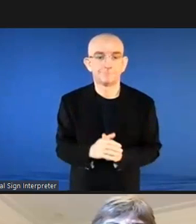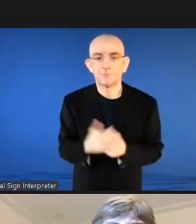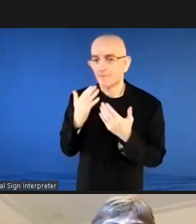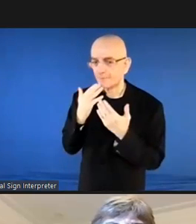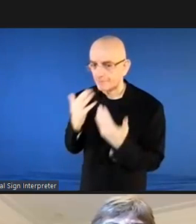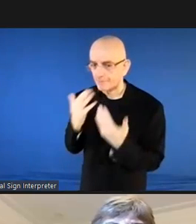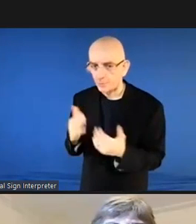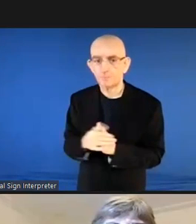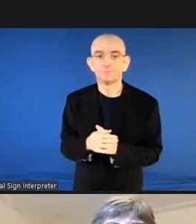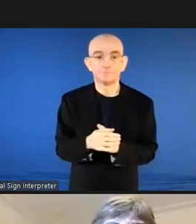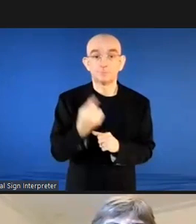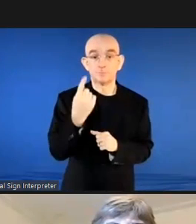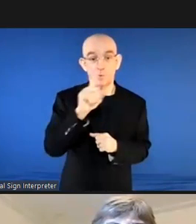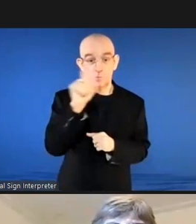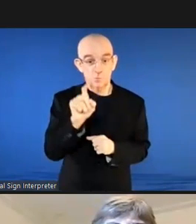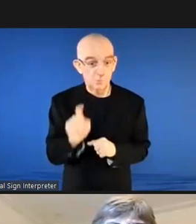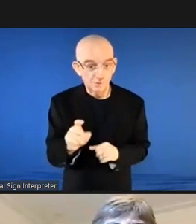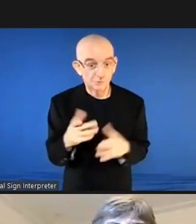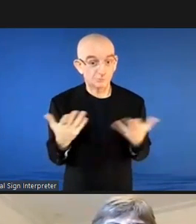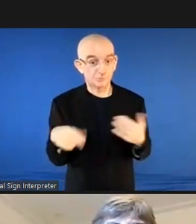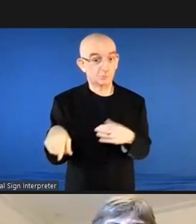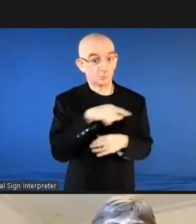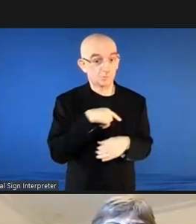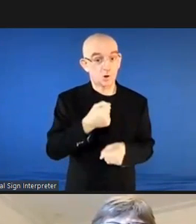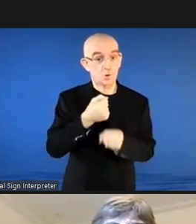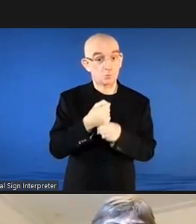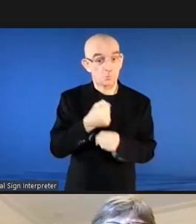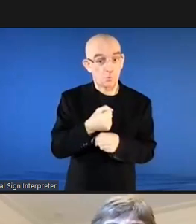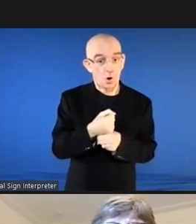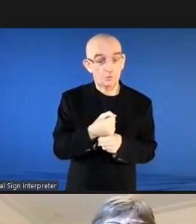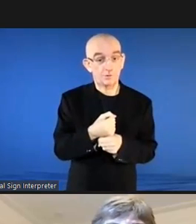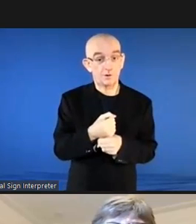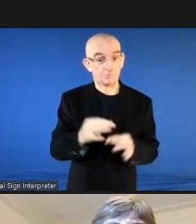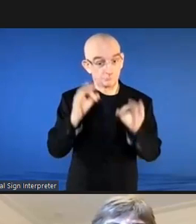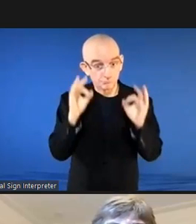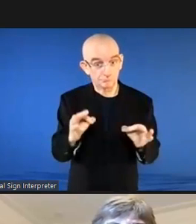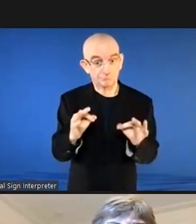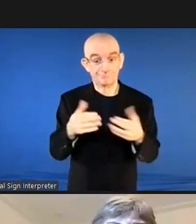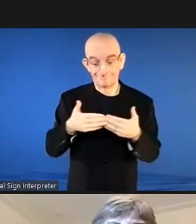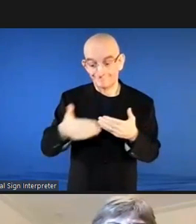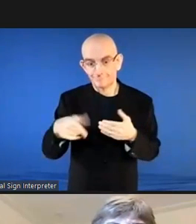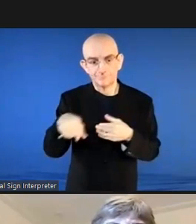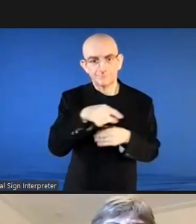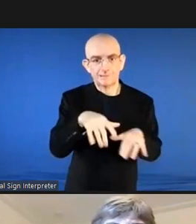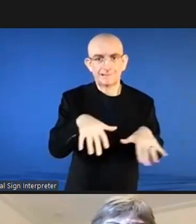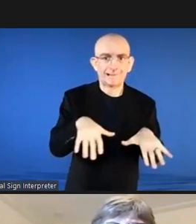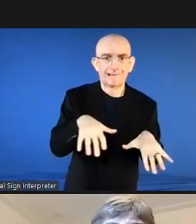in fragile states, conflict states, and in those kind of extreme